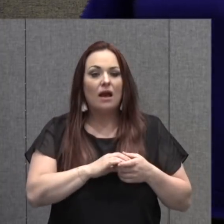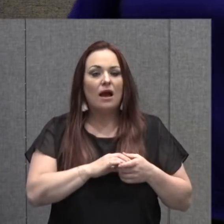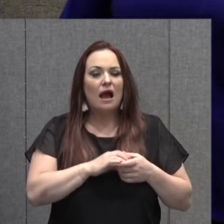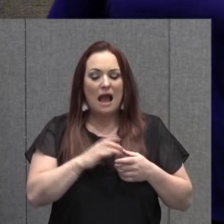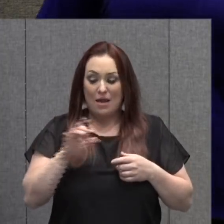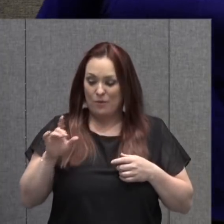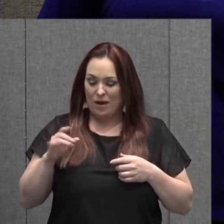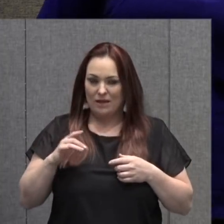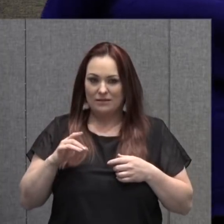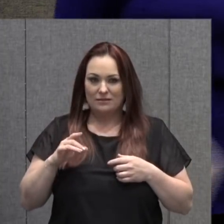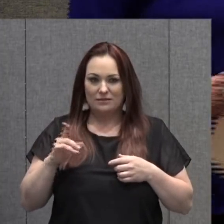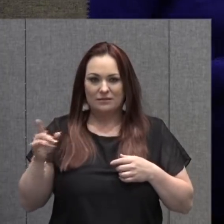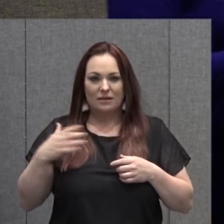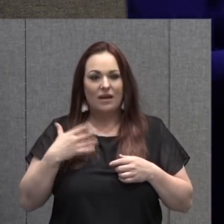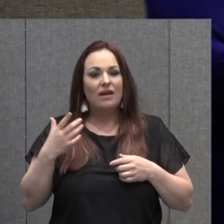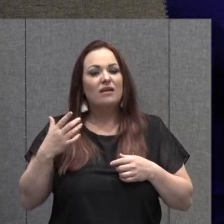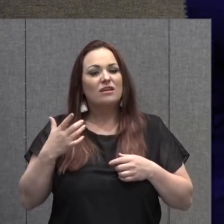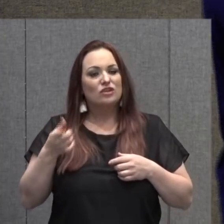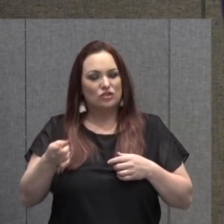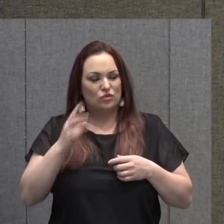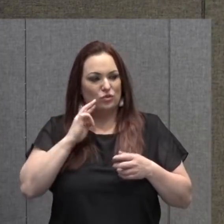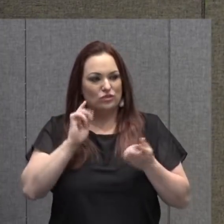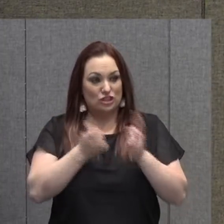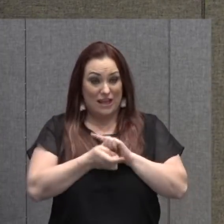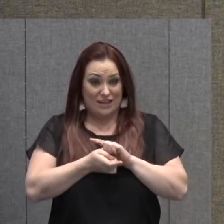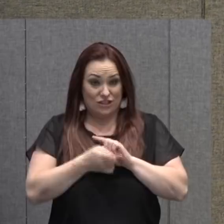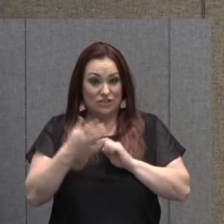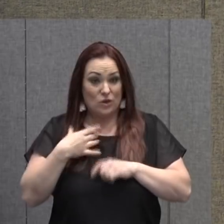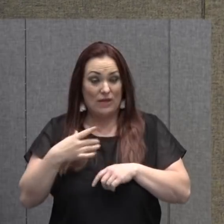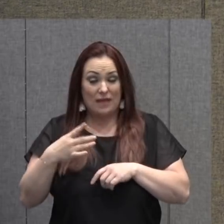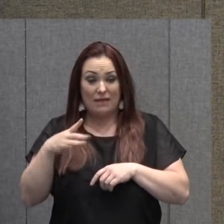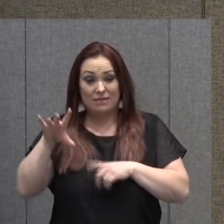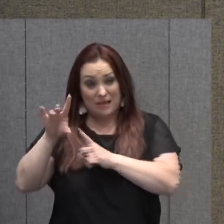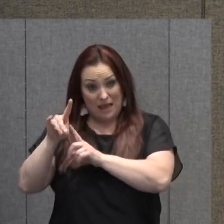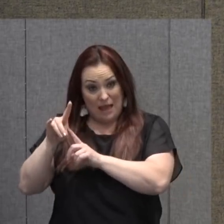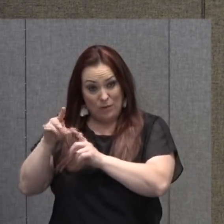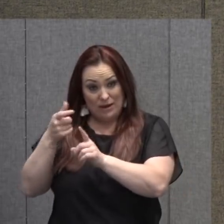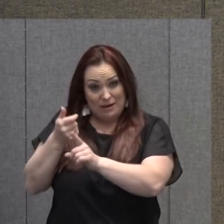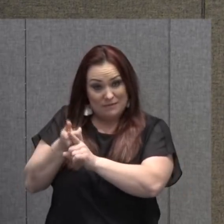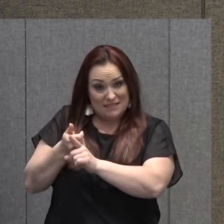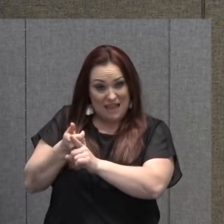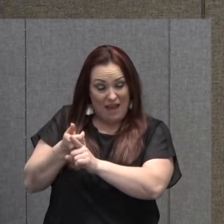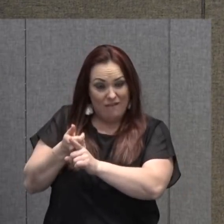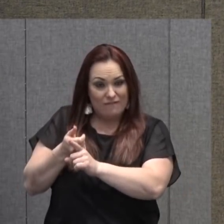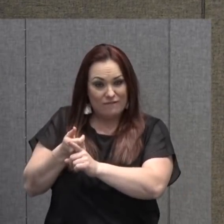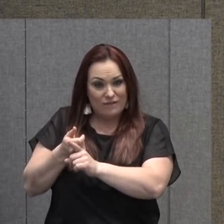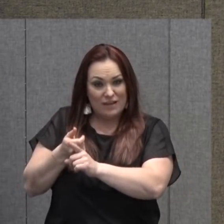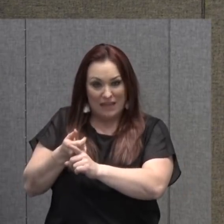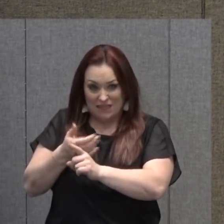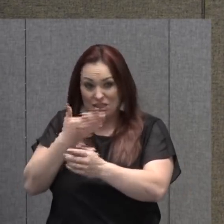the one who's something's being wrong to him. So my problem is that the roadrunners